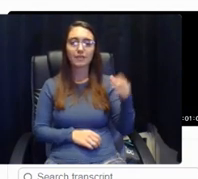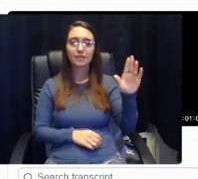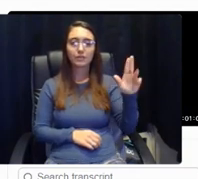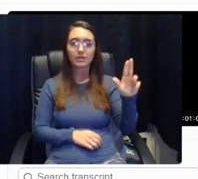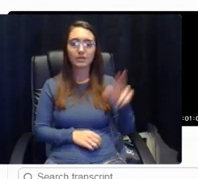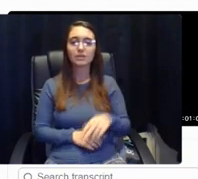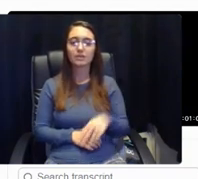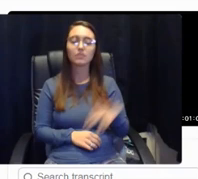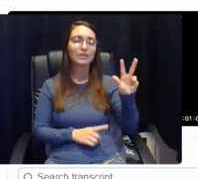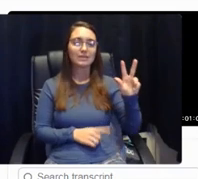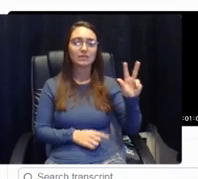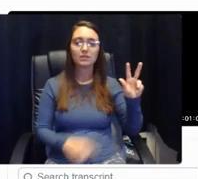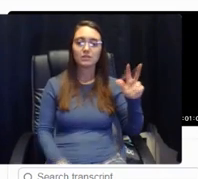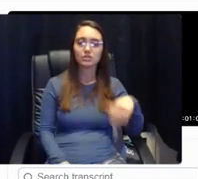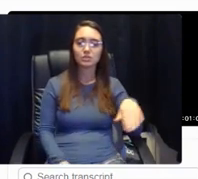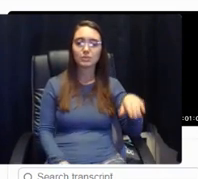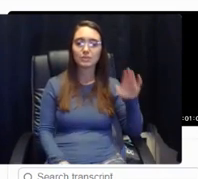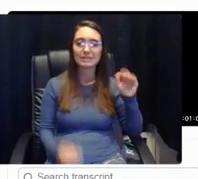So this is